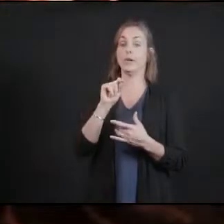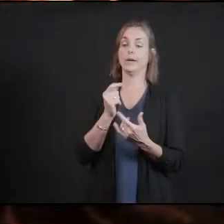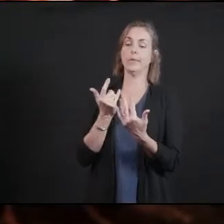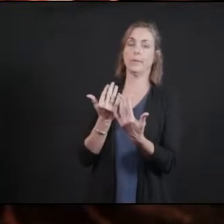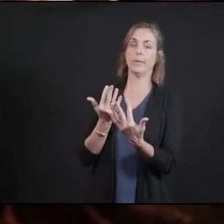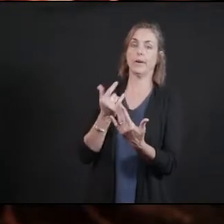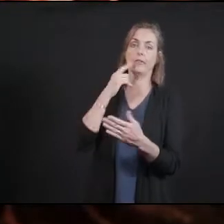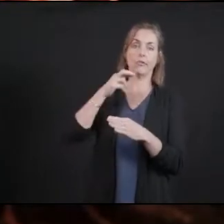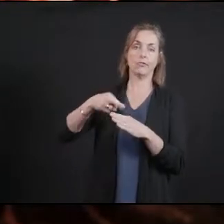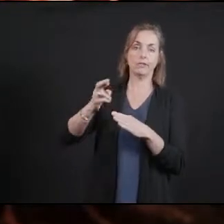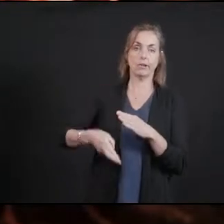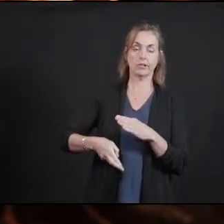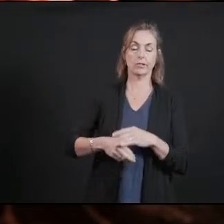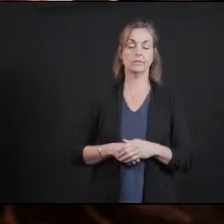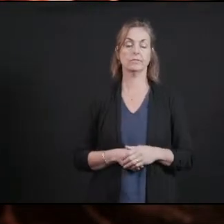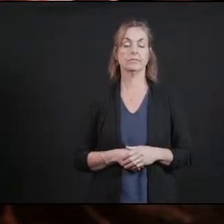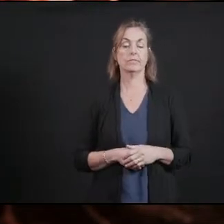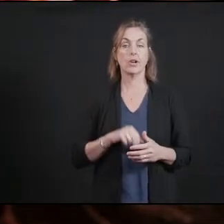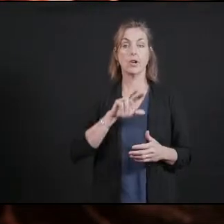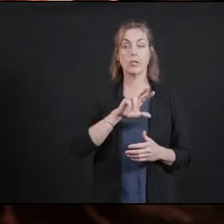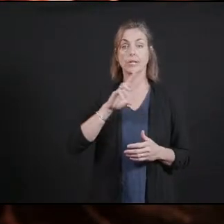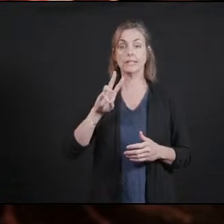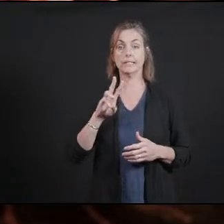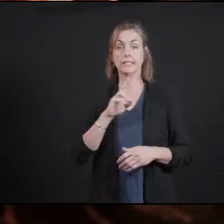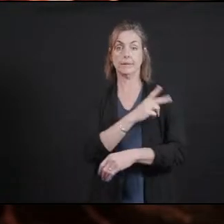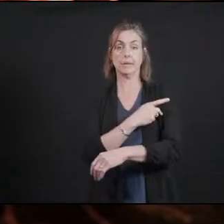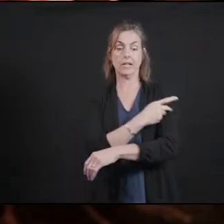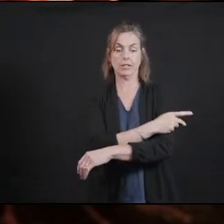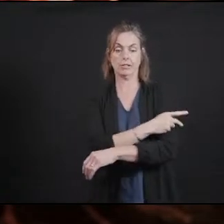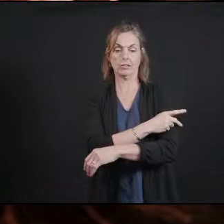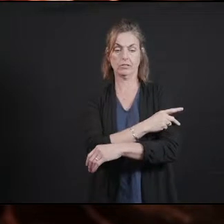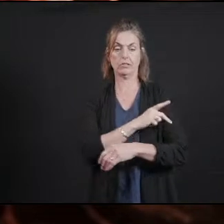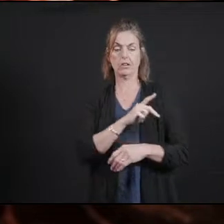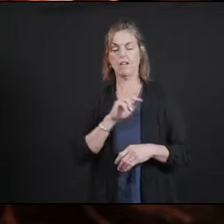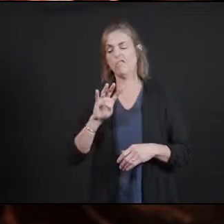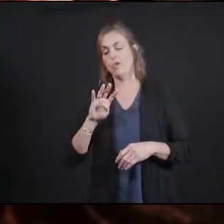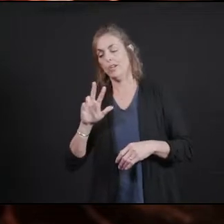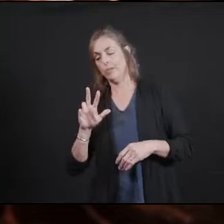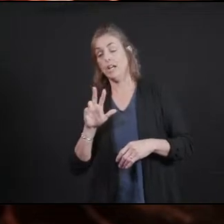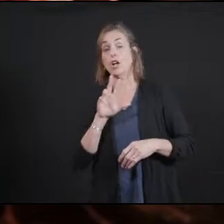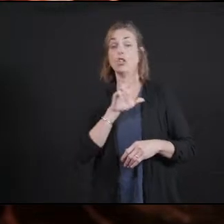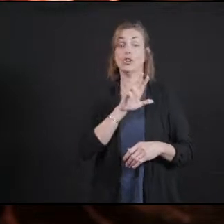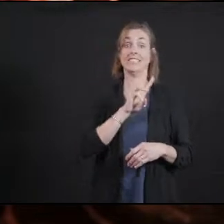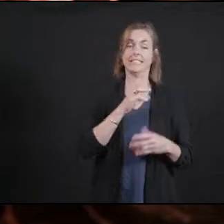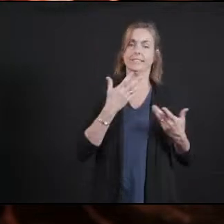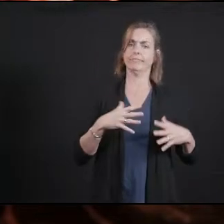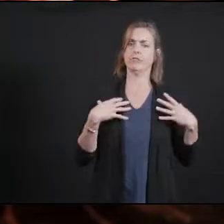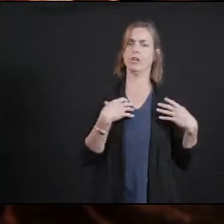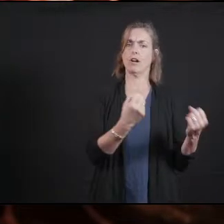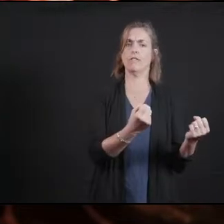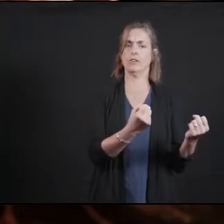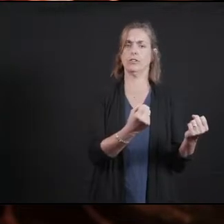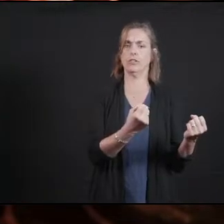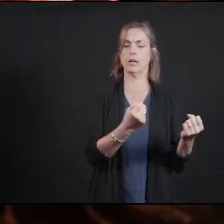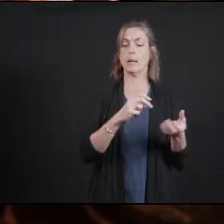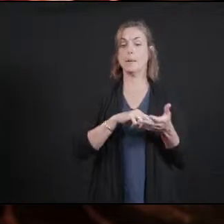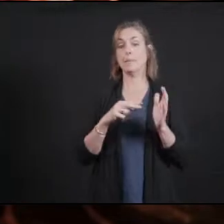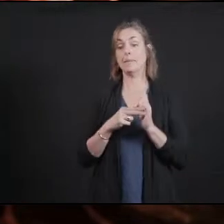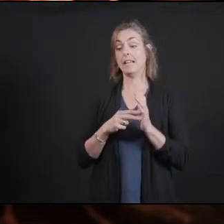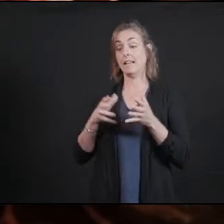results. 36 of those patients of the 43 have recovered, which means we are currently tracking